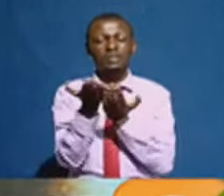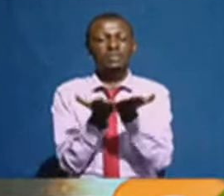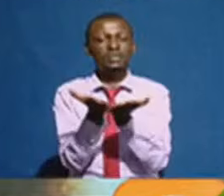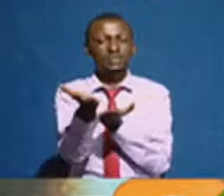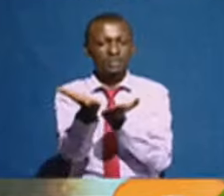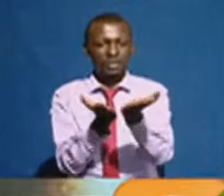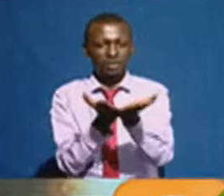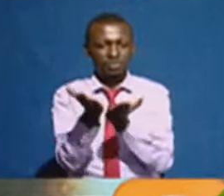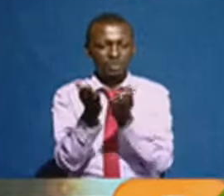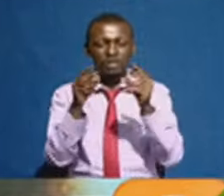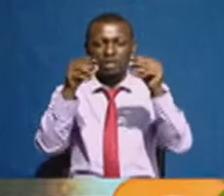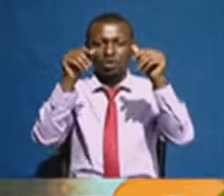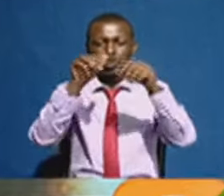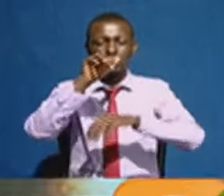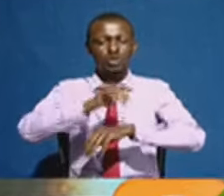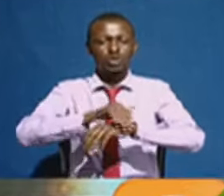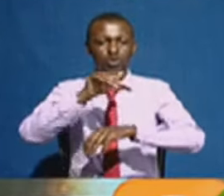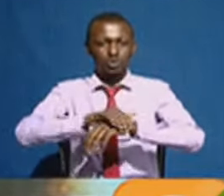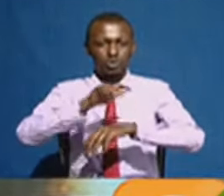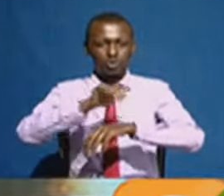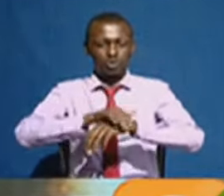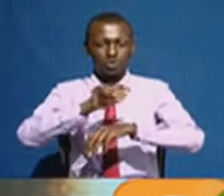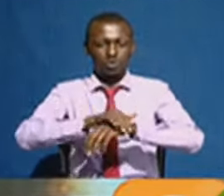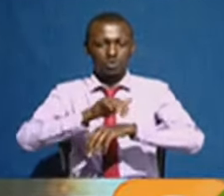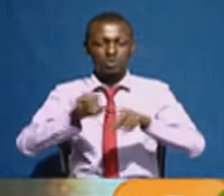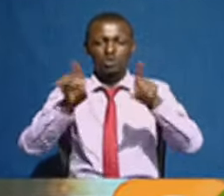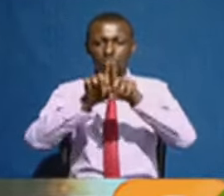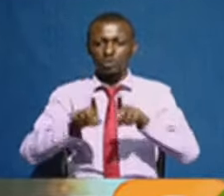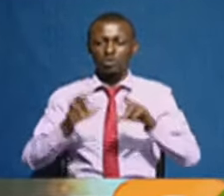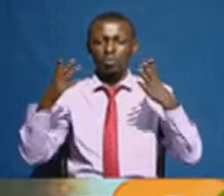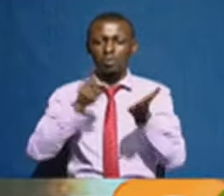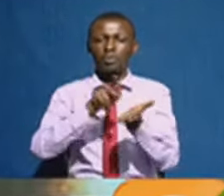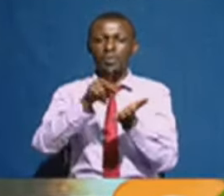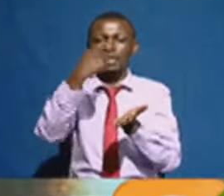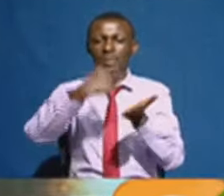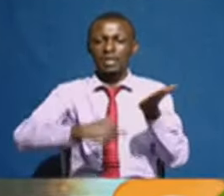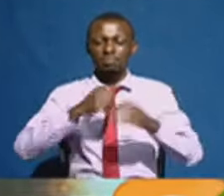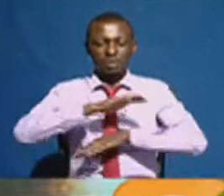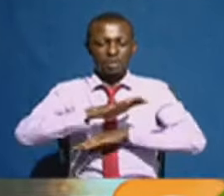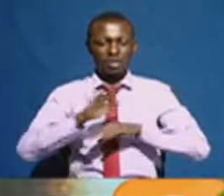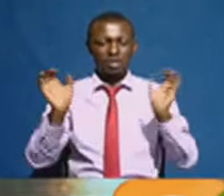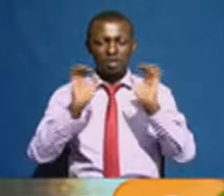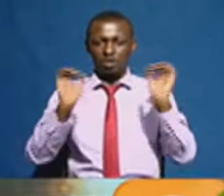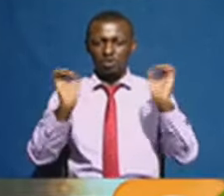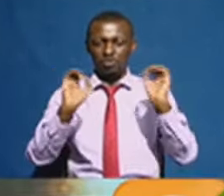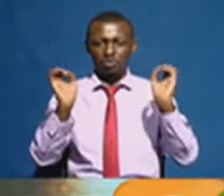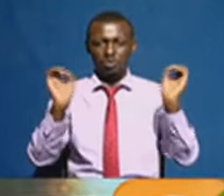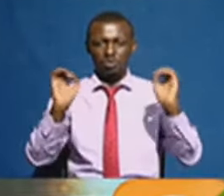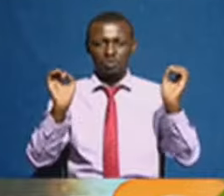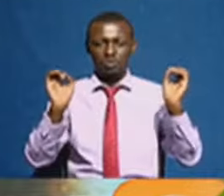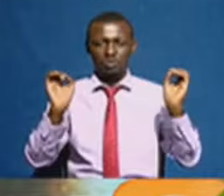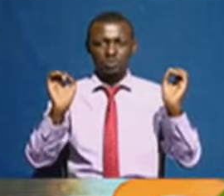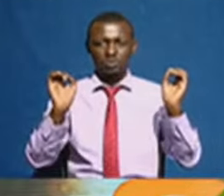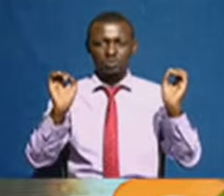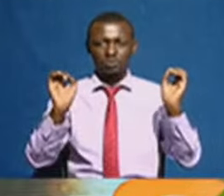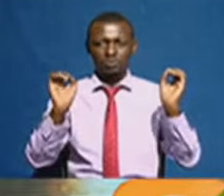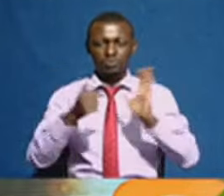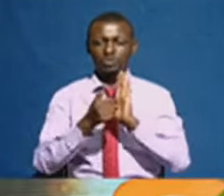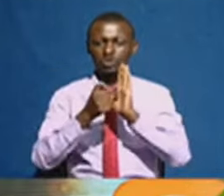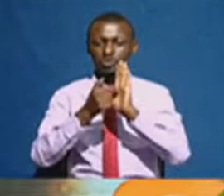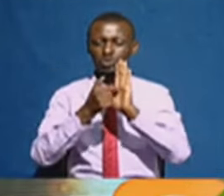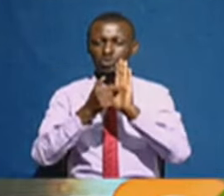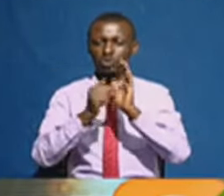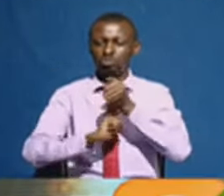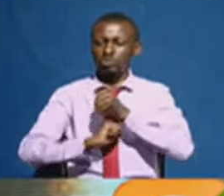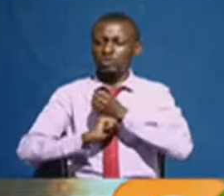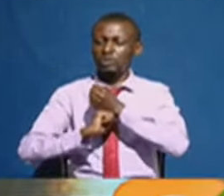and of good quality. And to the citizens, paying tax is not enough. It is not a mark of generosity